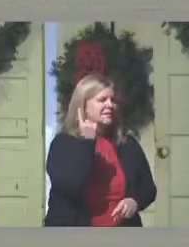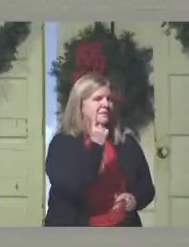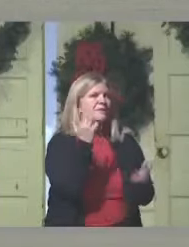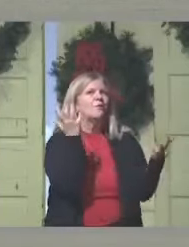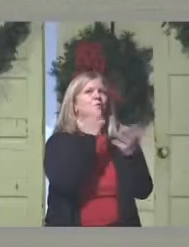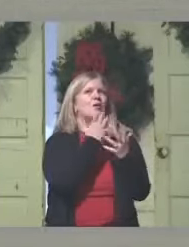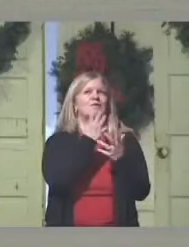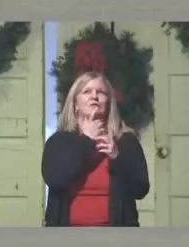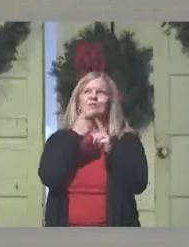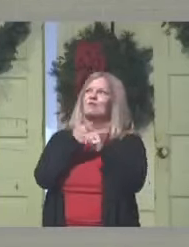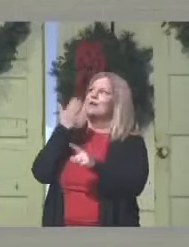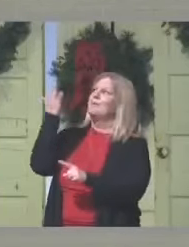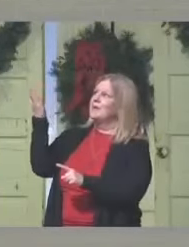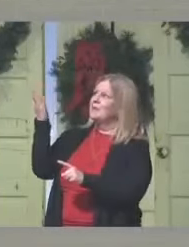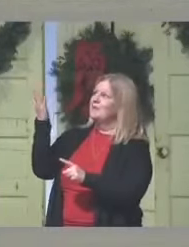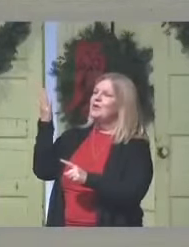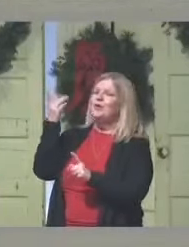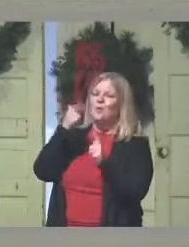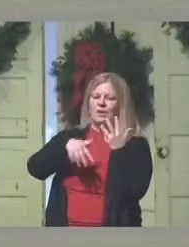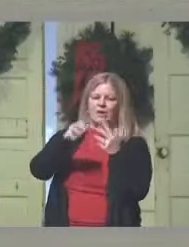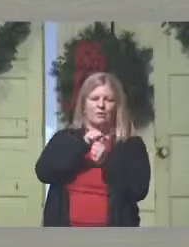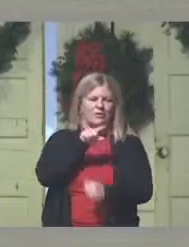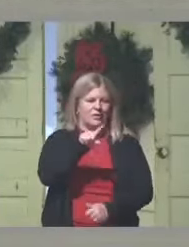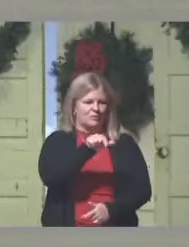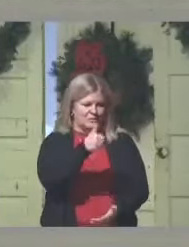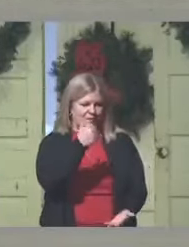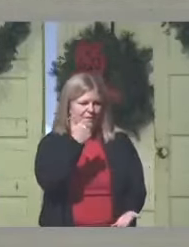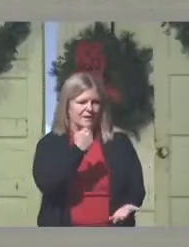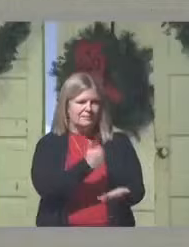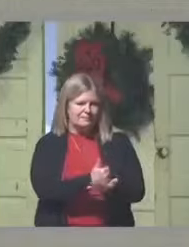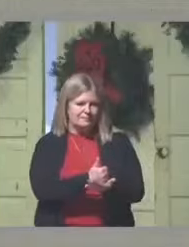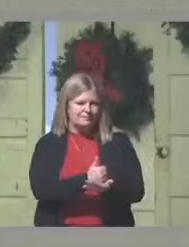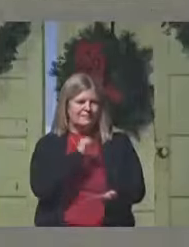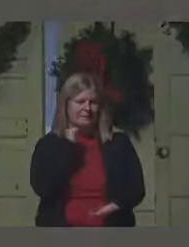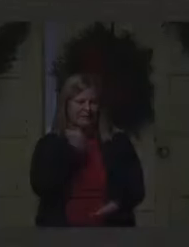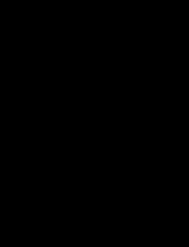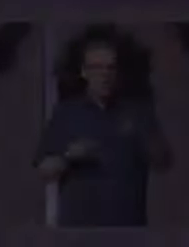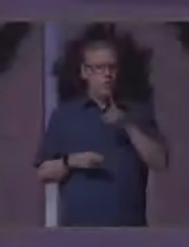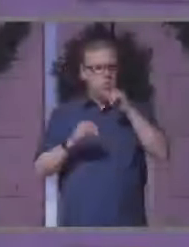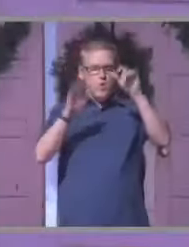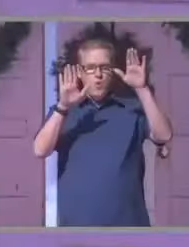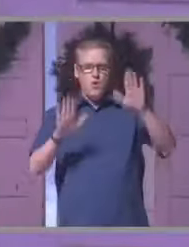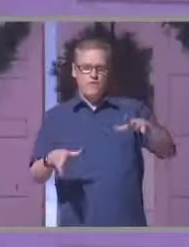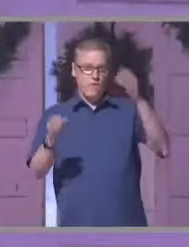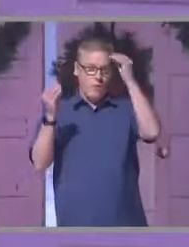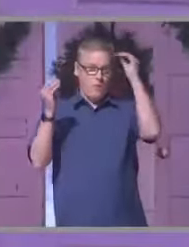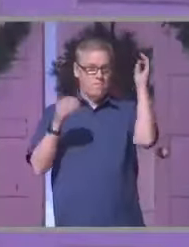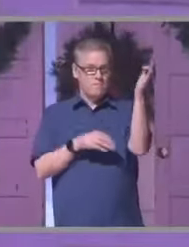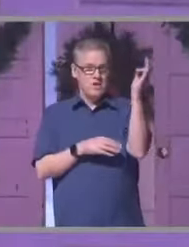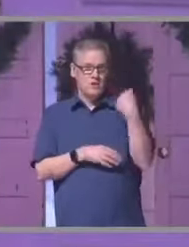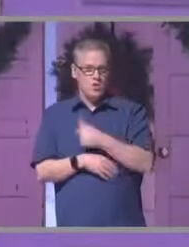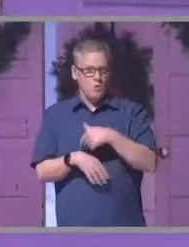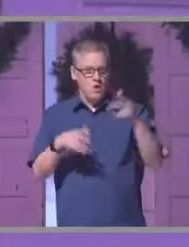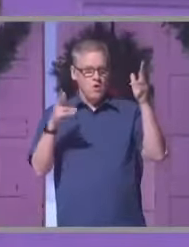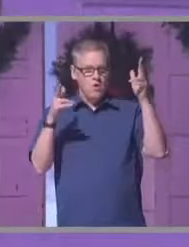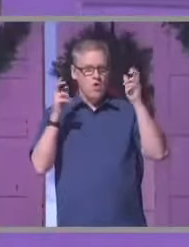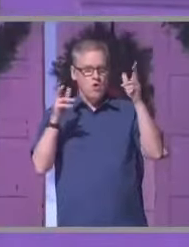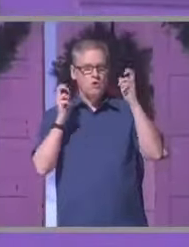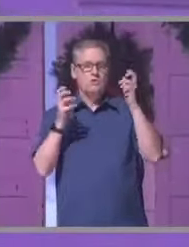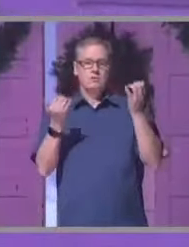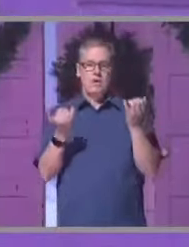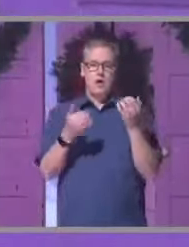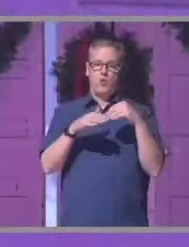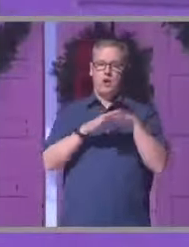him when with you. Amen. Amen. We are going to enter into a